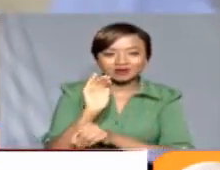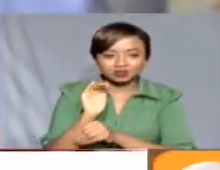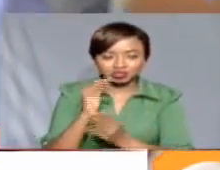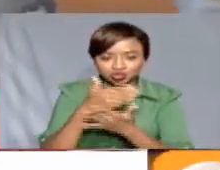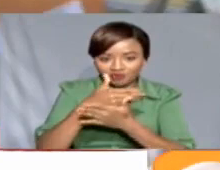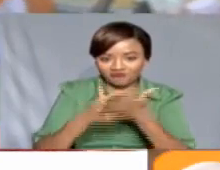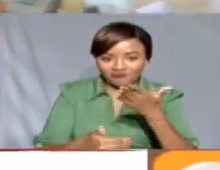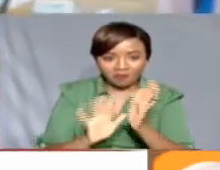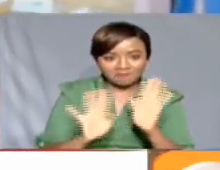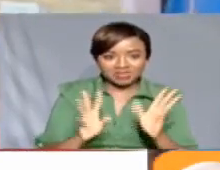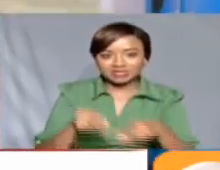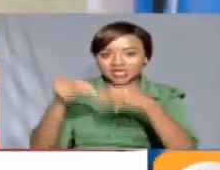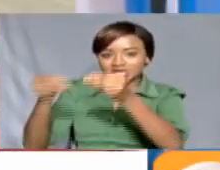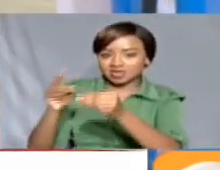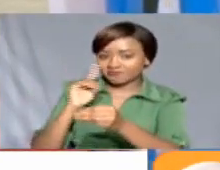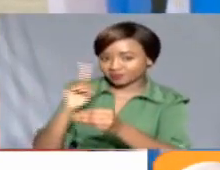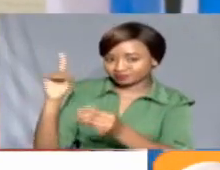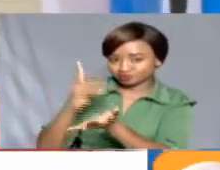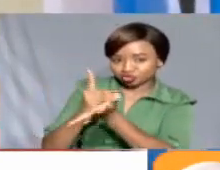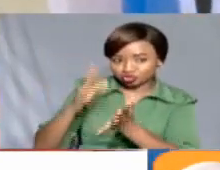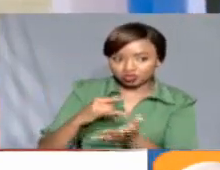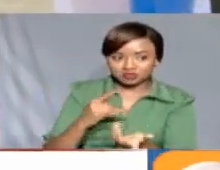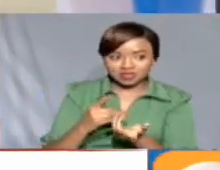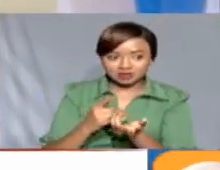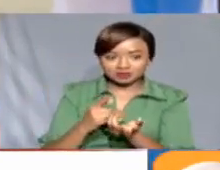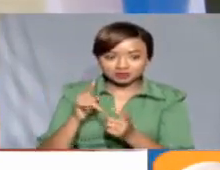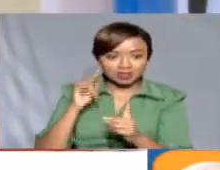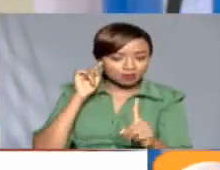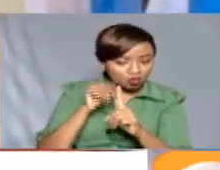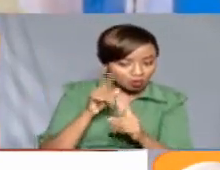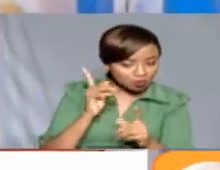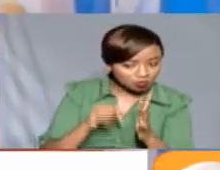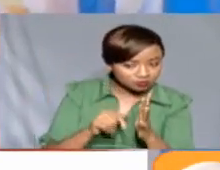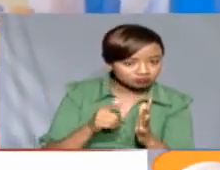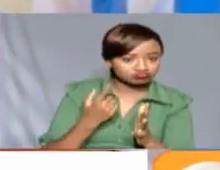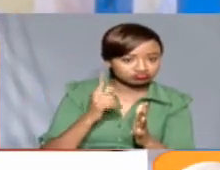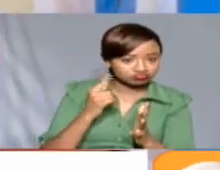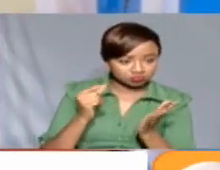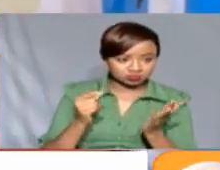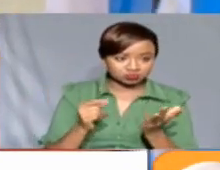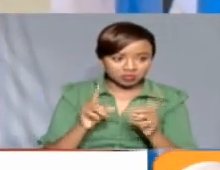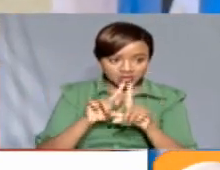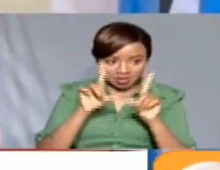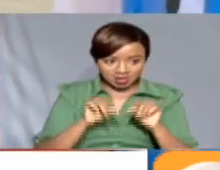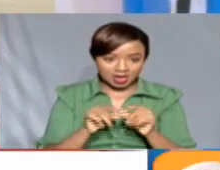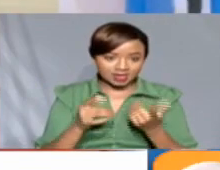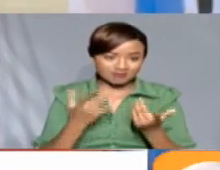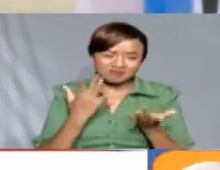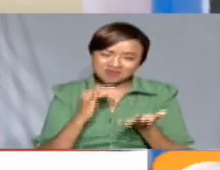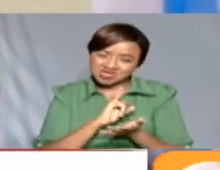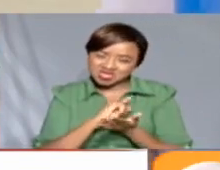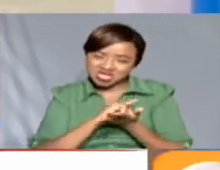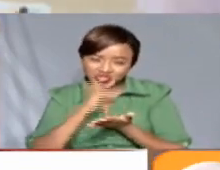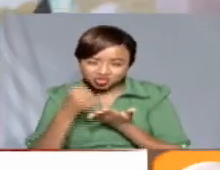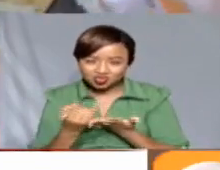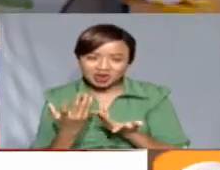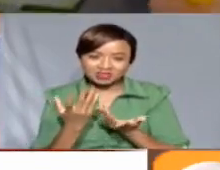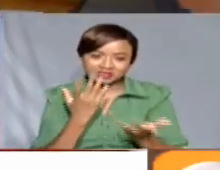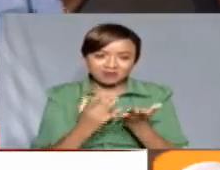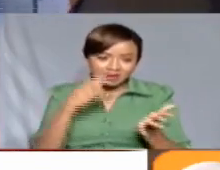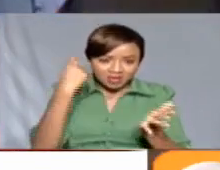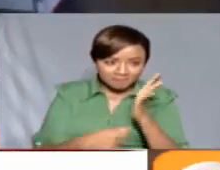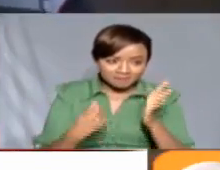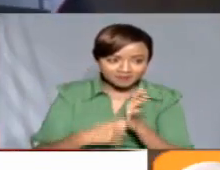handed it over to the gentleman here, who is making sure that he's here for the right test. He's taken his card, could be insurance, could be a debit